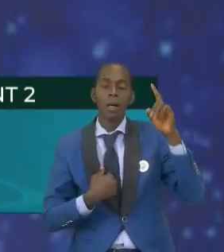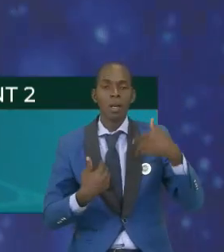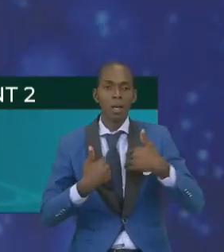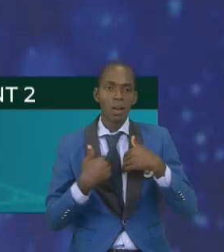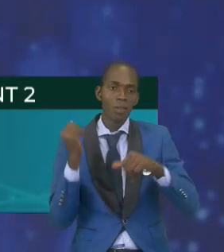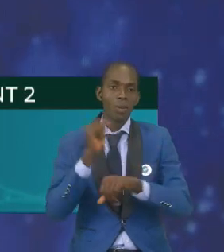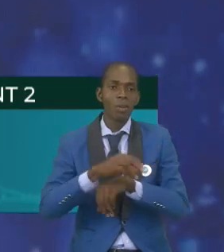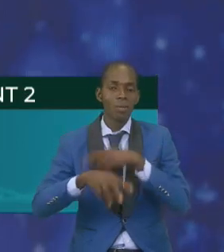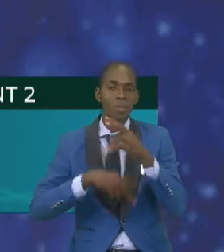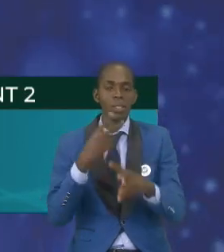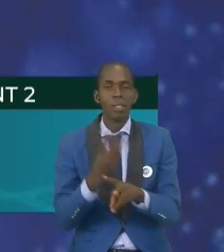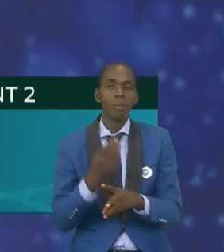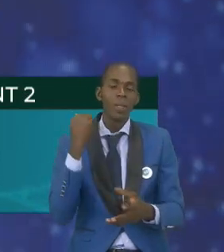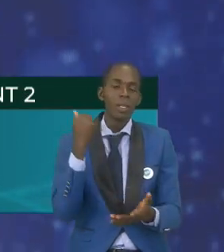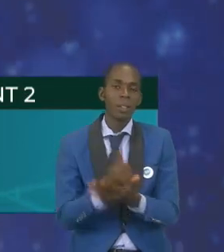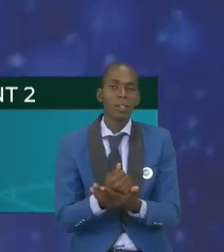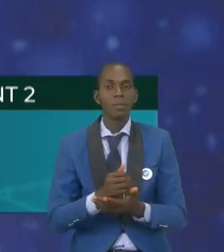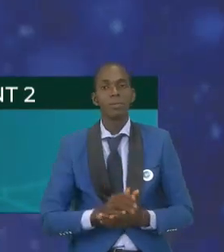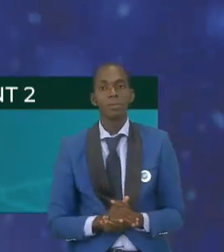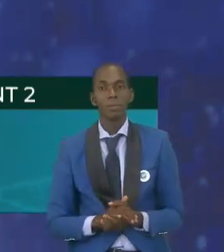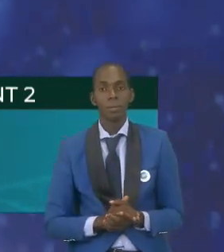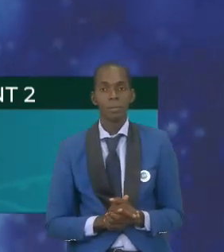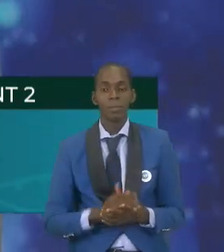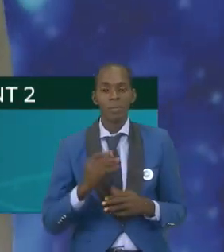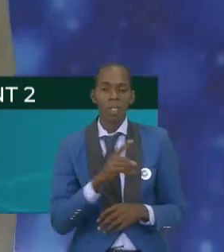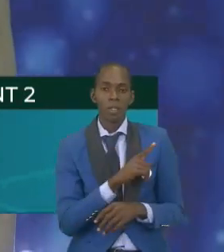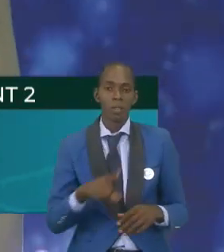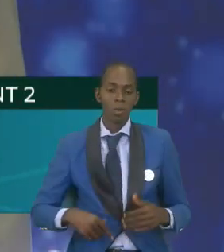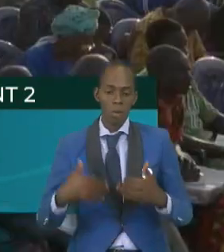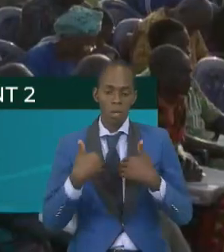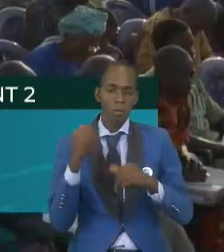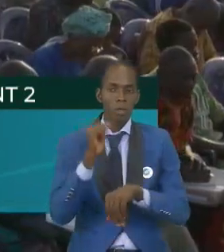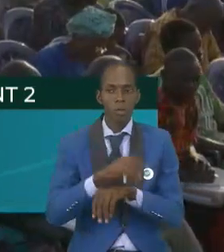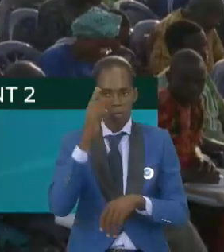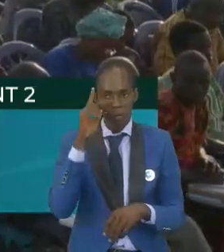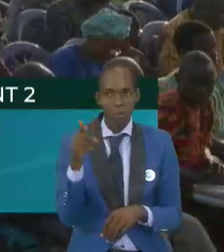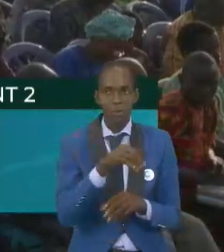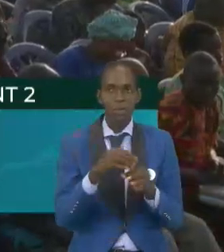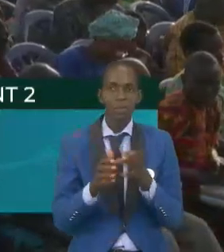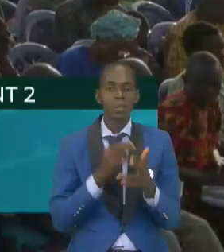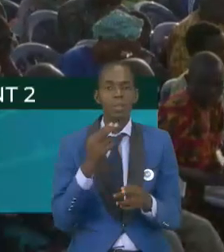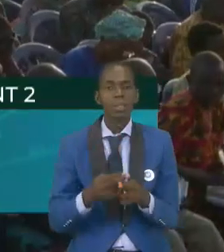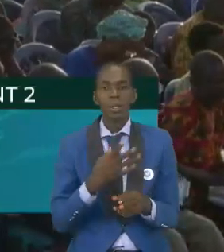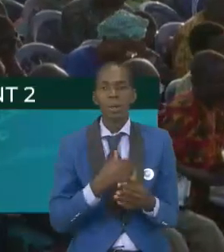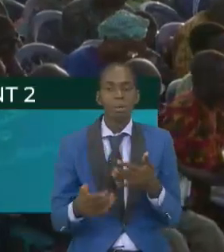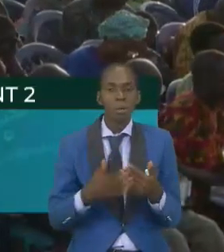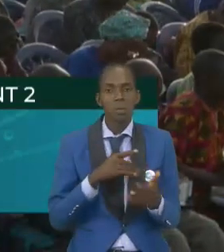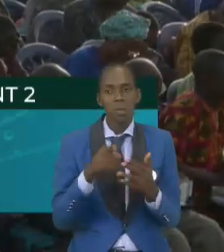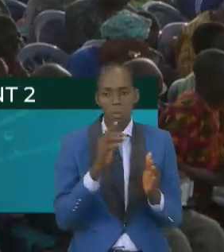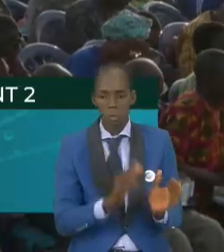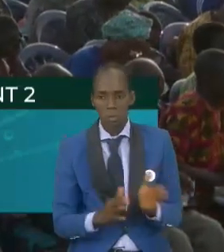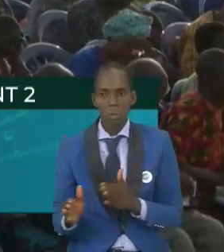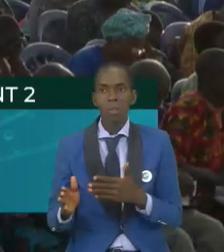overcome the world." Amen. The Lord has overcome for you. And whatever they plan, whatever